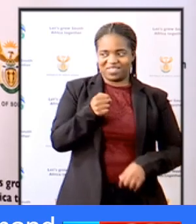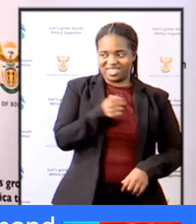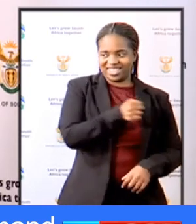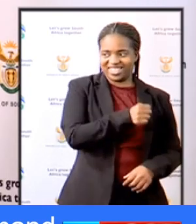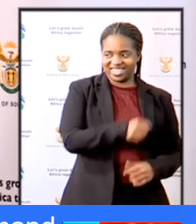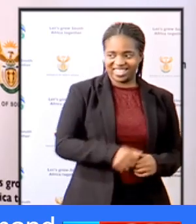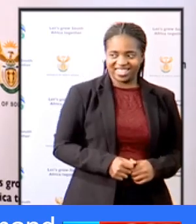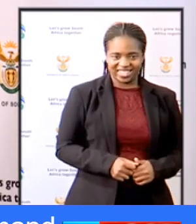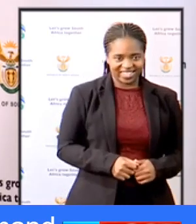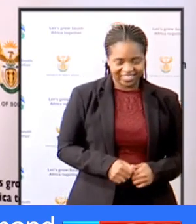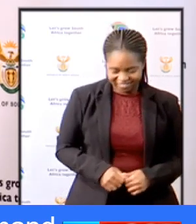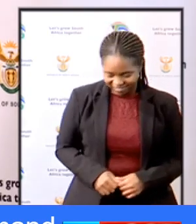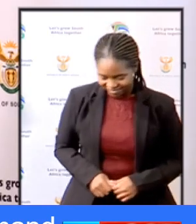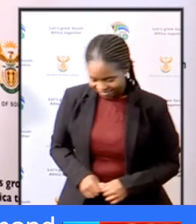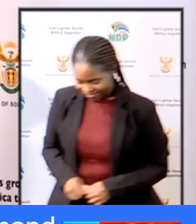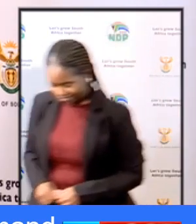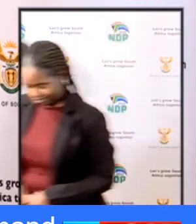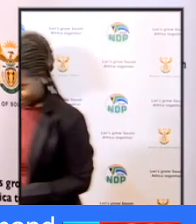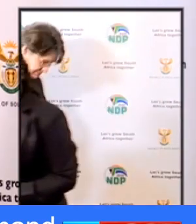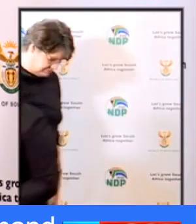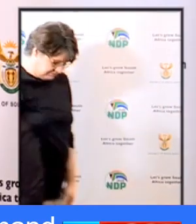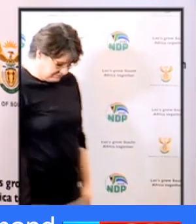Yes.